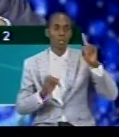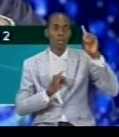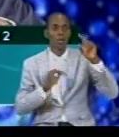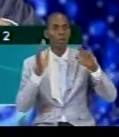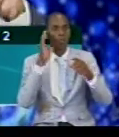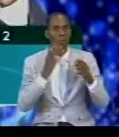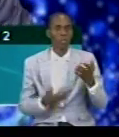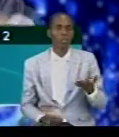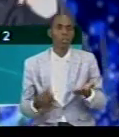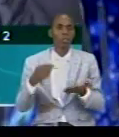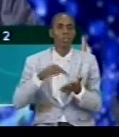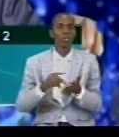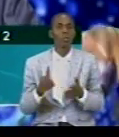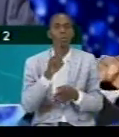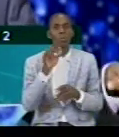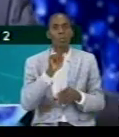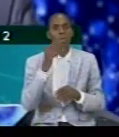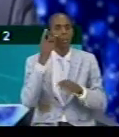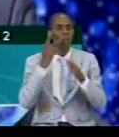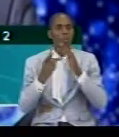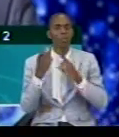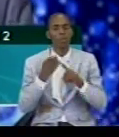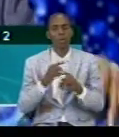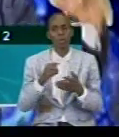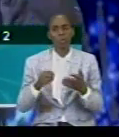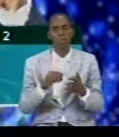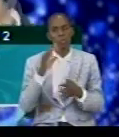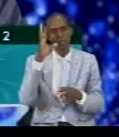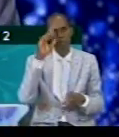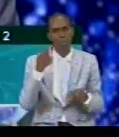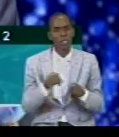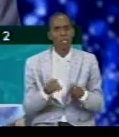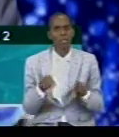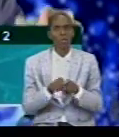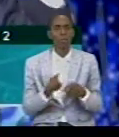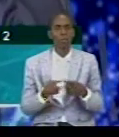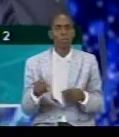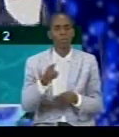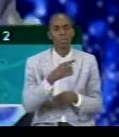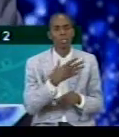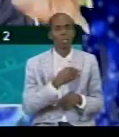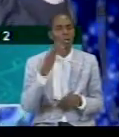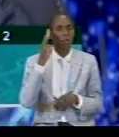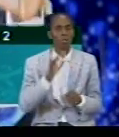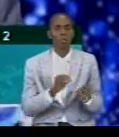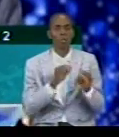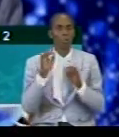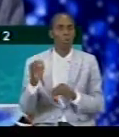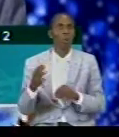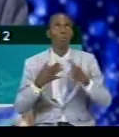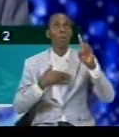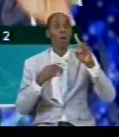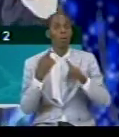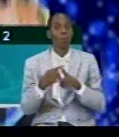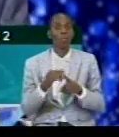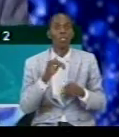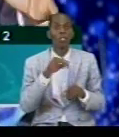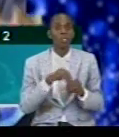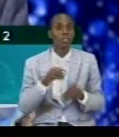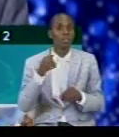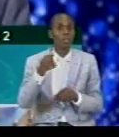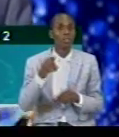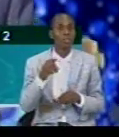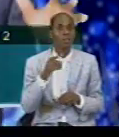prophet from among their brethren, like unto thee, and will put my words in his mouth, and he shall speak unto